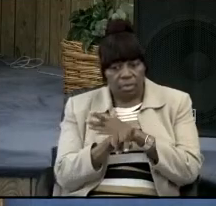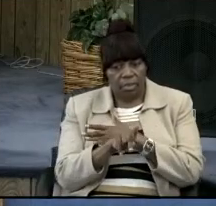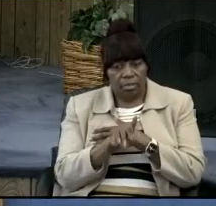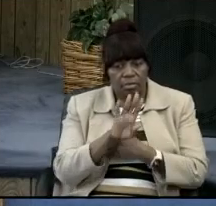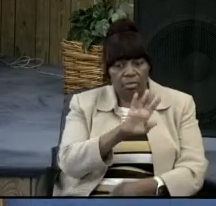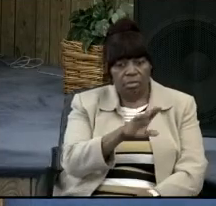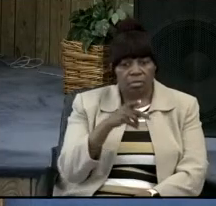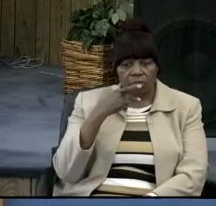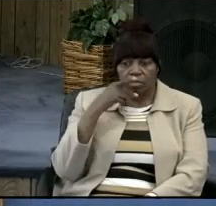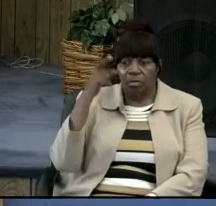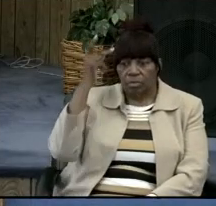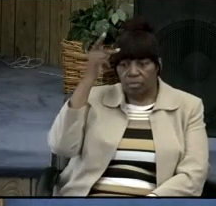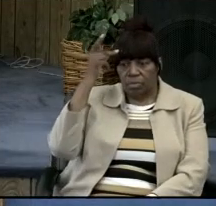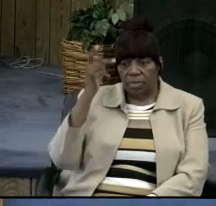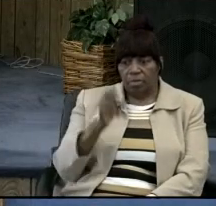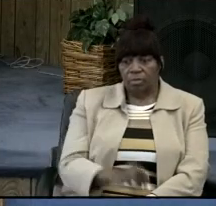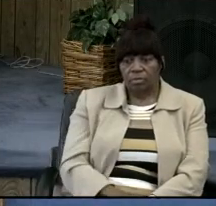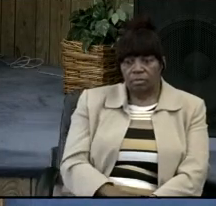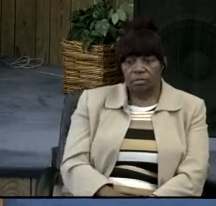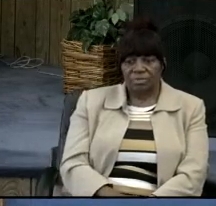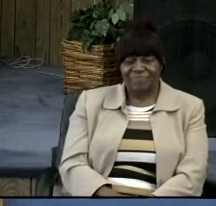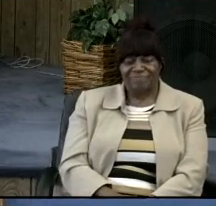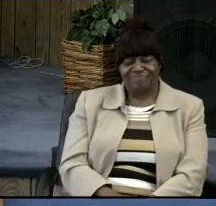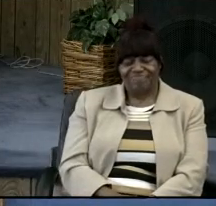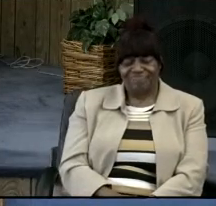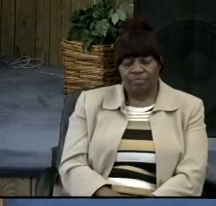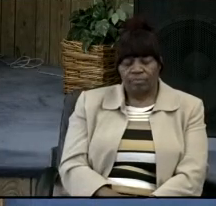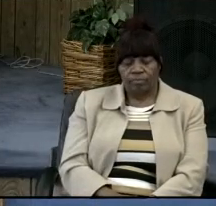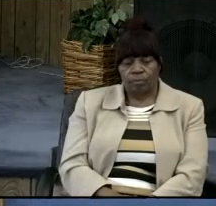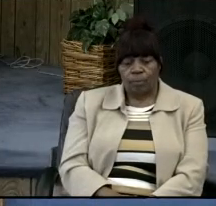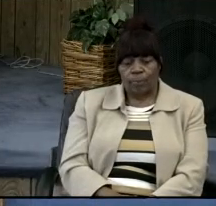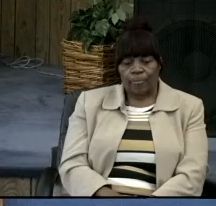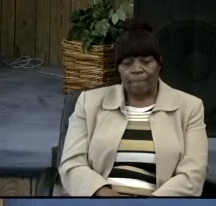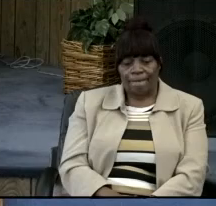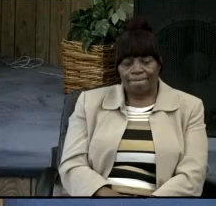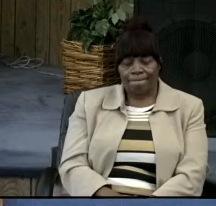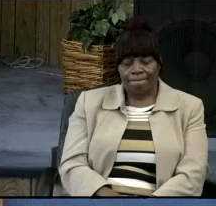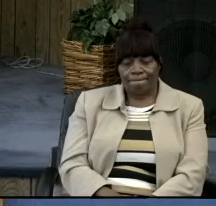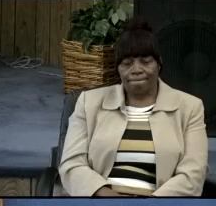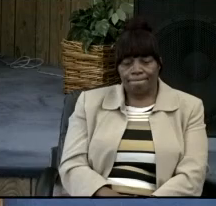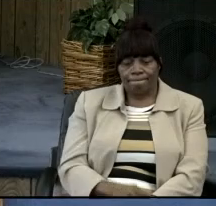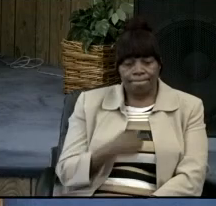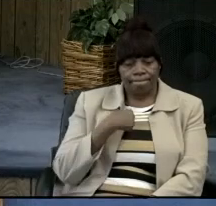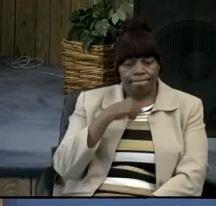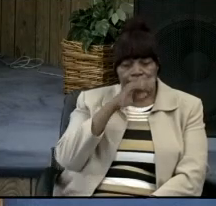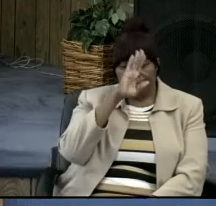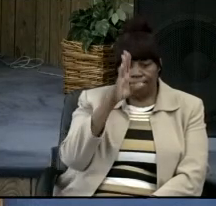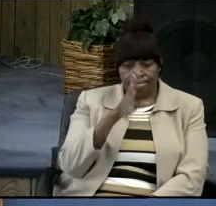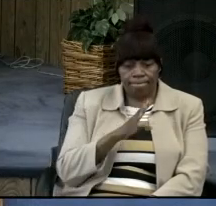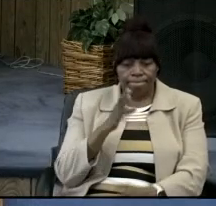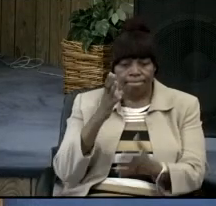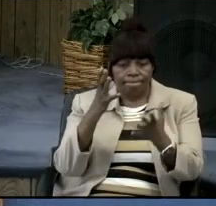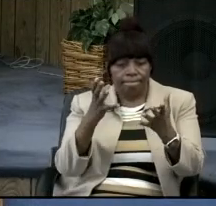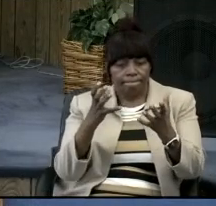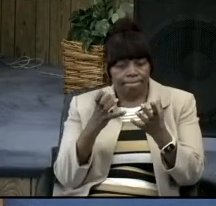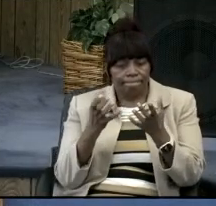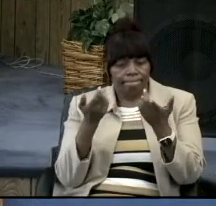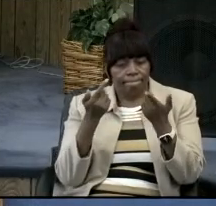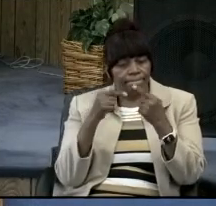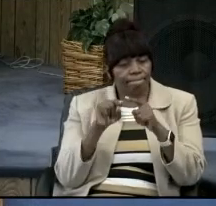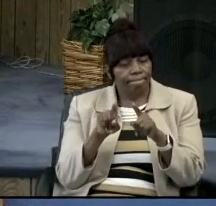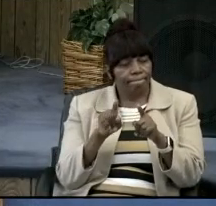their parents. Now, you know, I would never want it to come to anything like